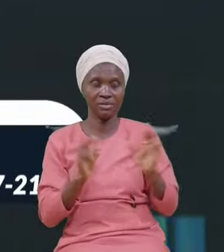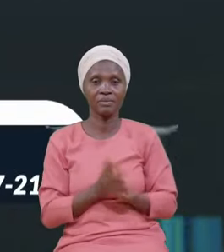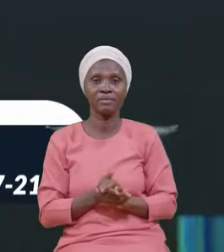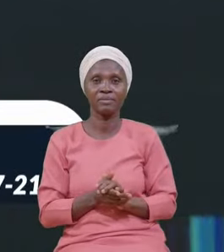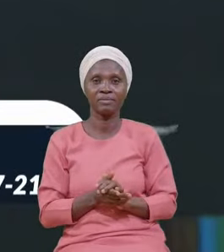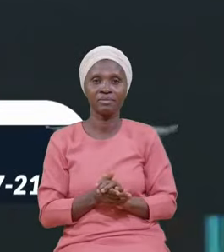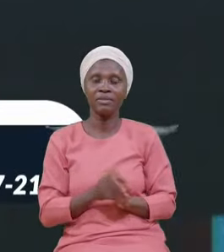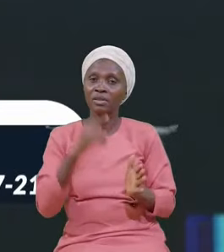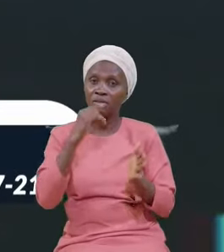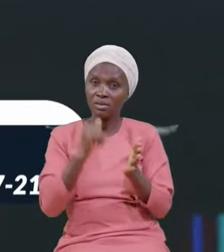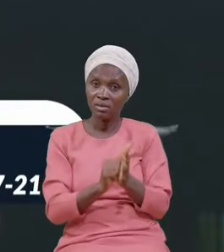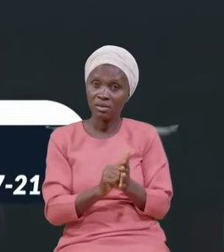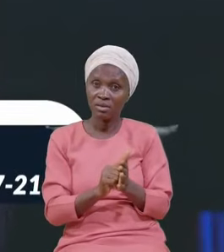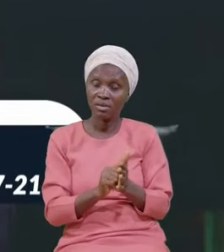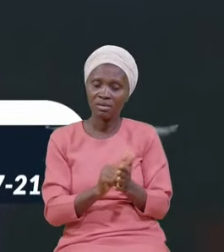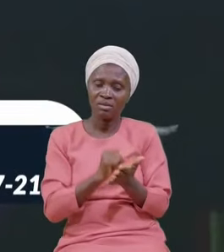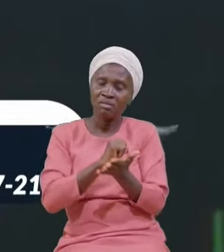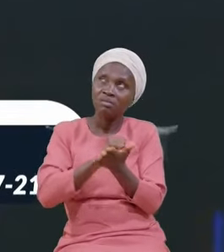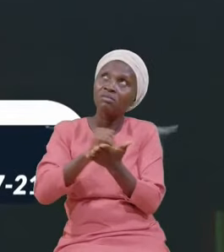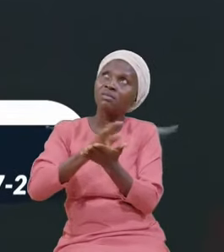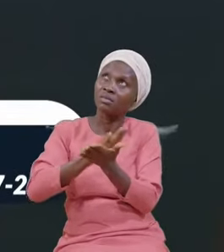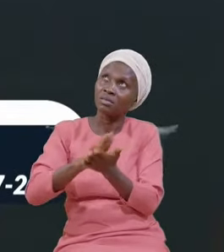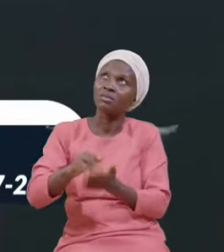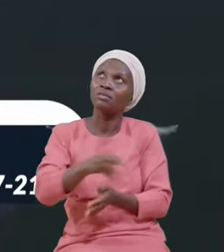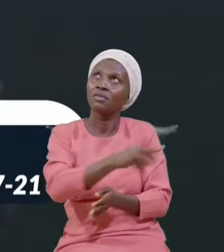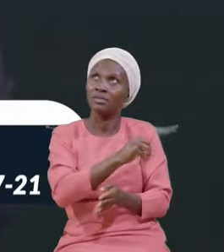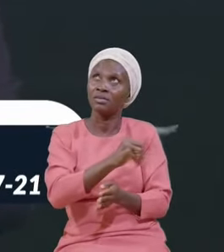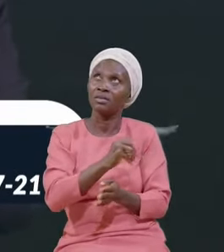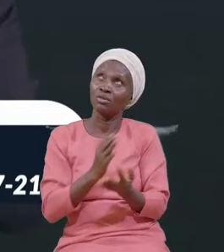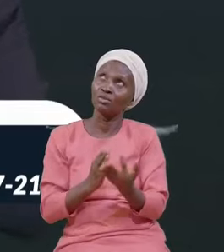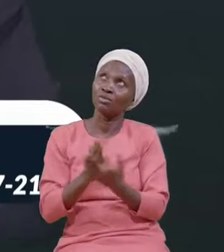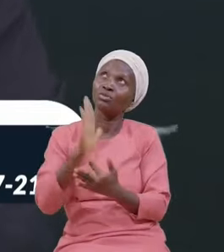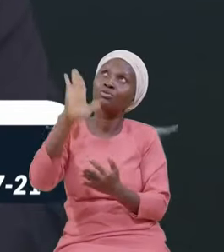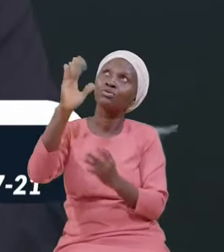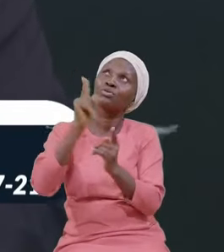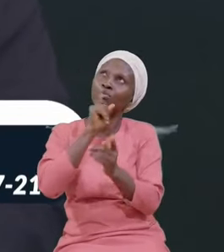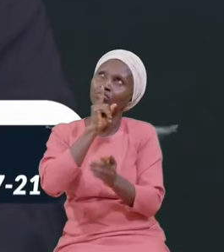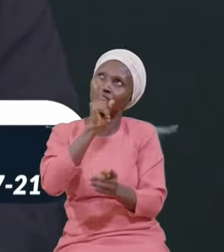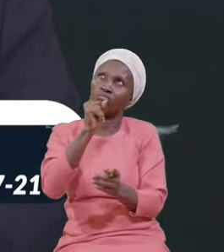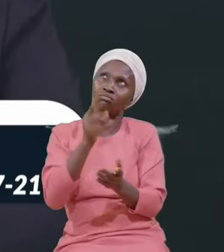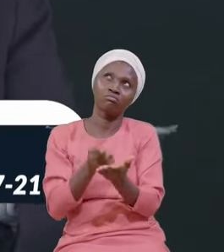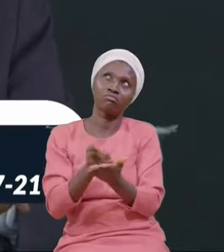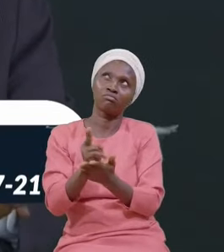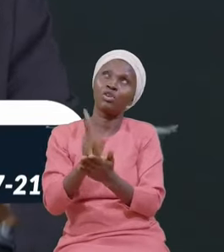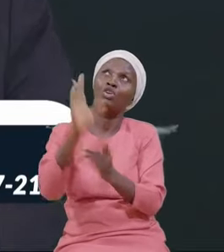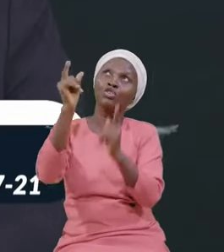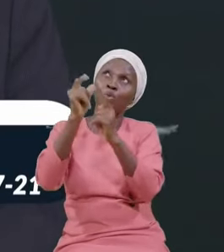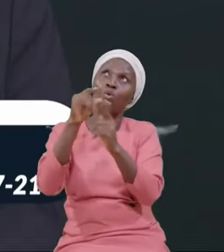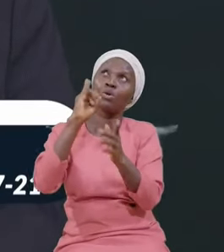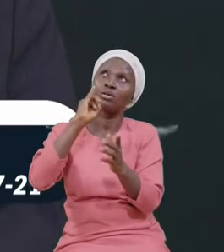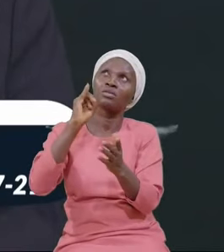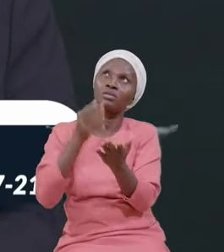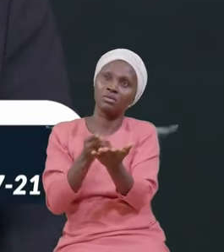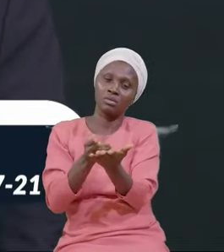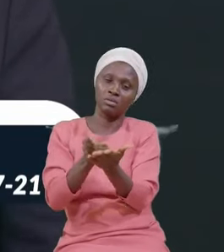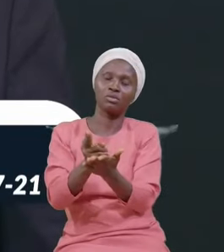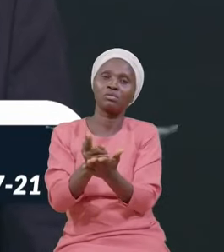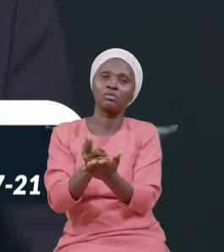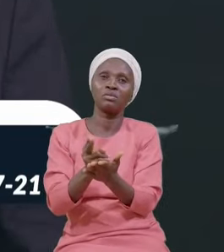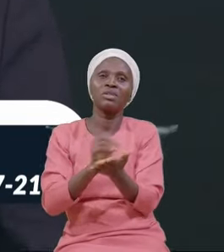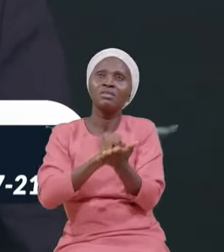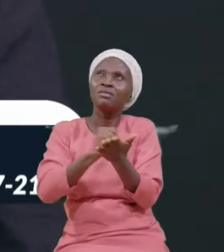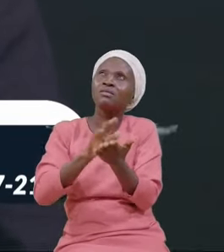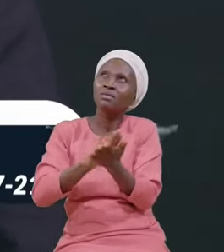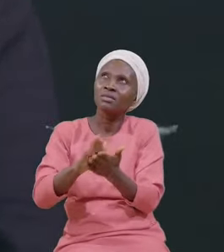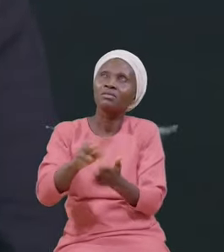sanctify them through thy truth Thy word is trth sanctify them